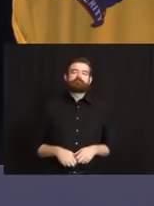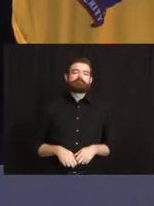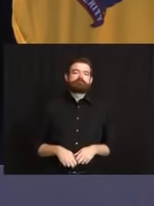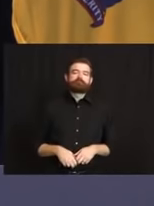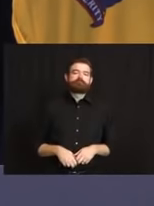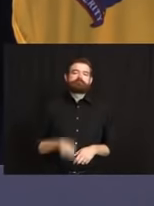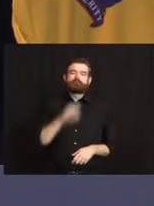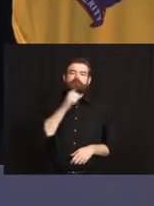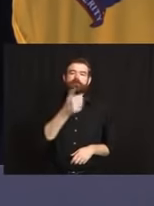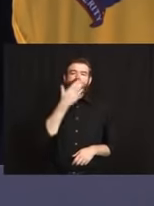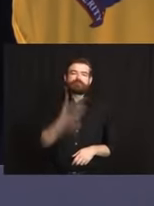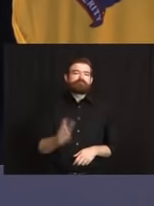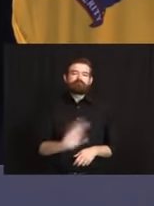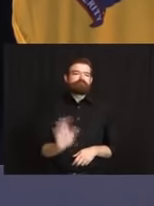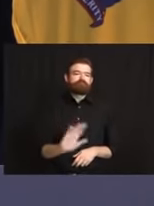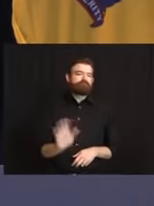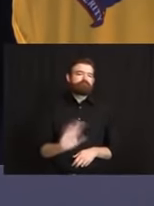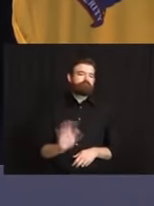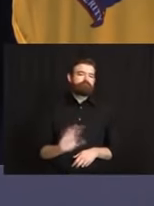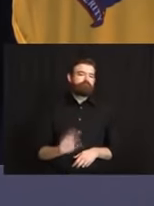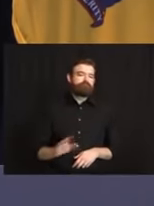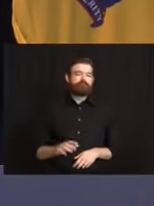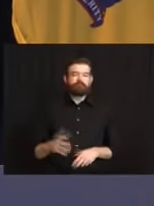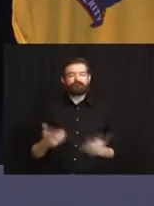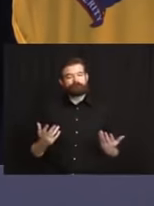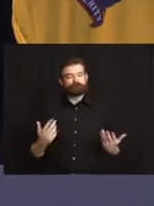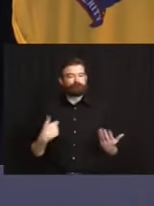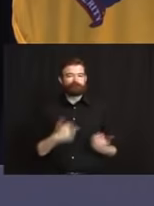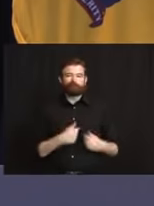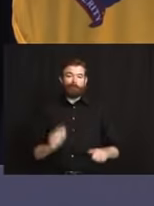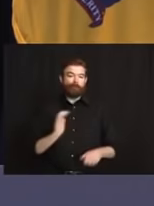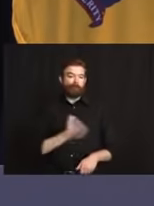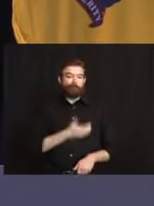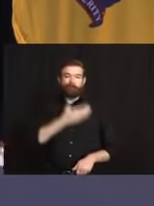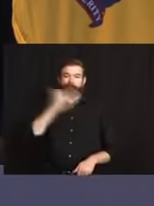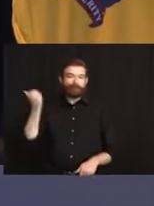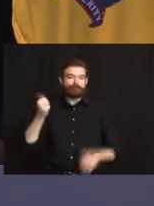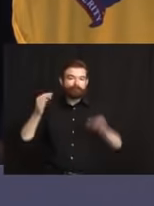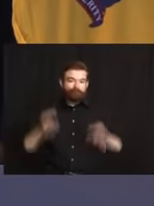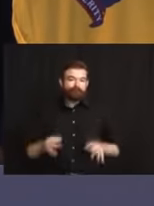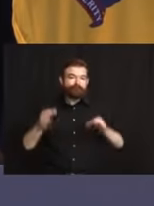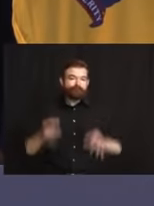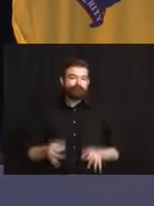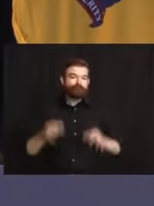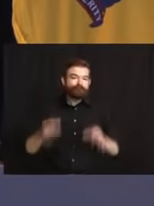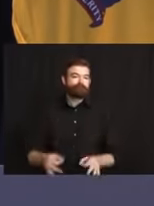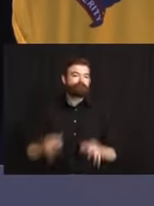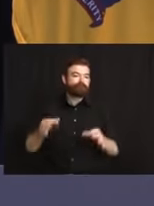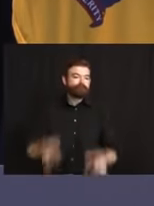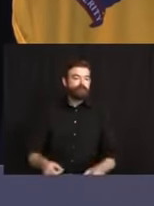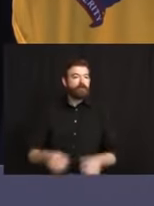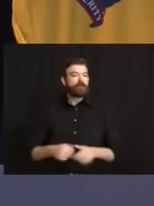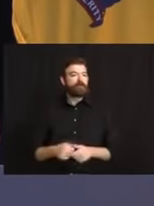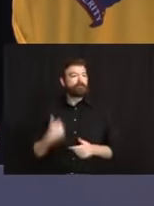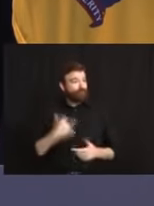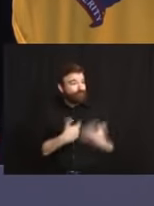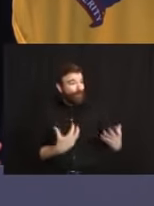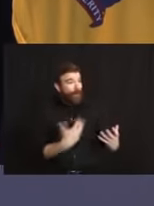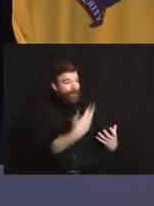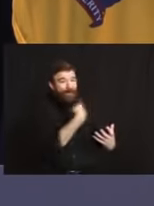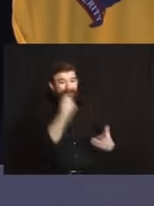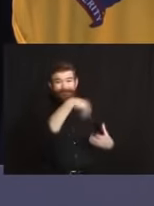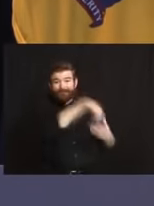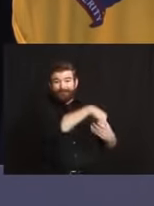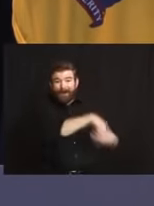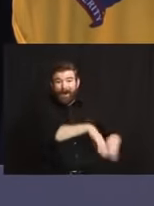make these calls. I mean, think of the other side as, why would I want restaurants not to be open other than we're trying to save lives? I mean, we want to